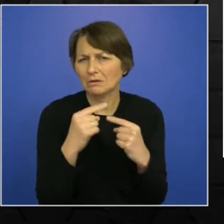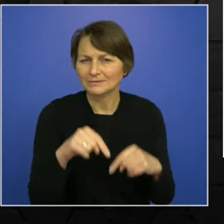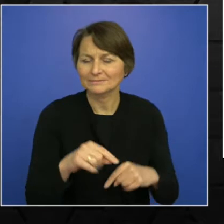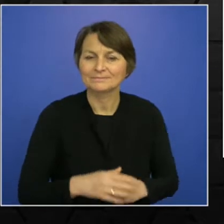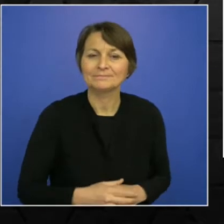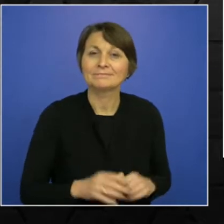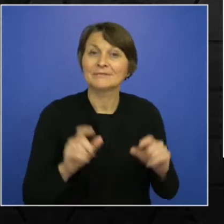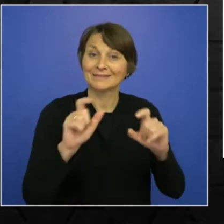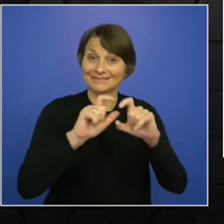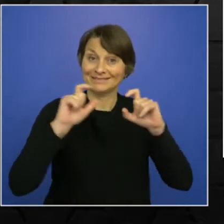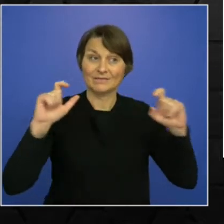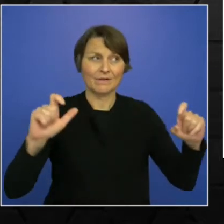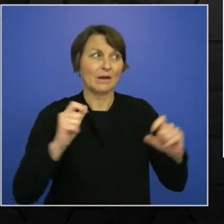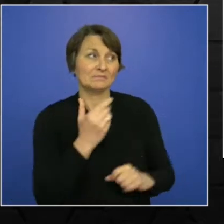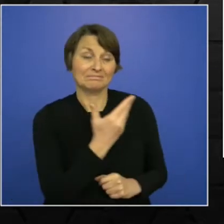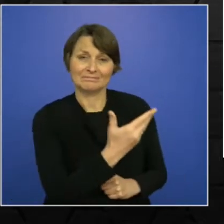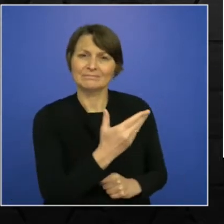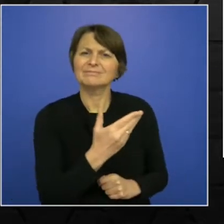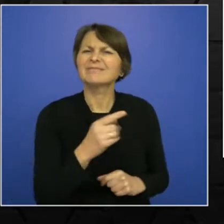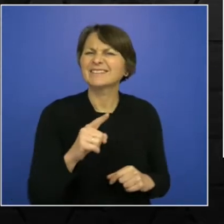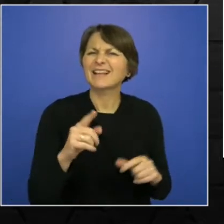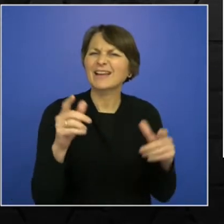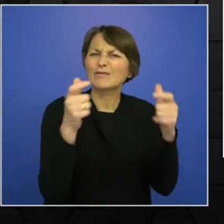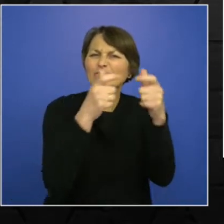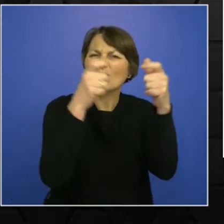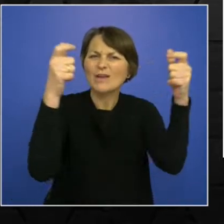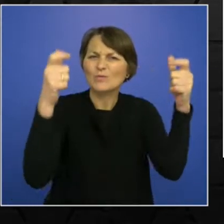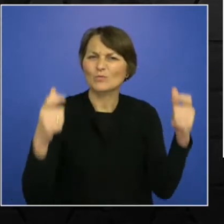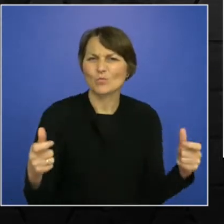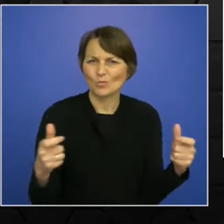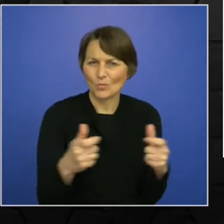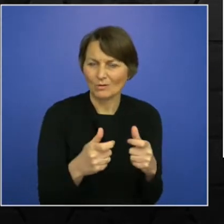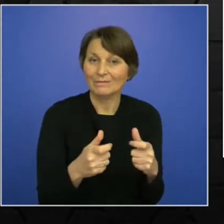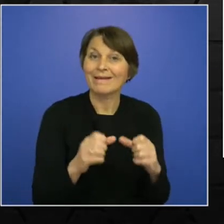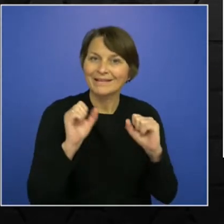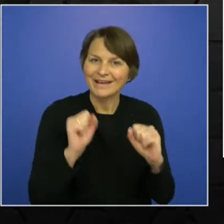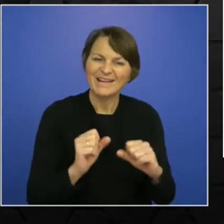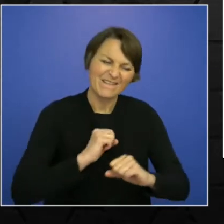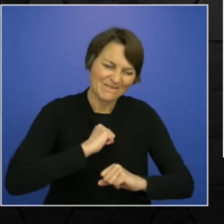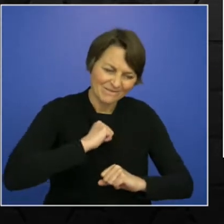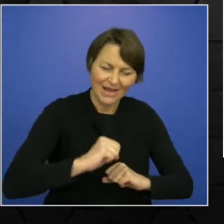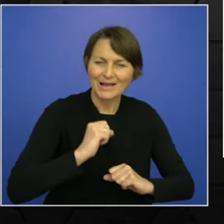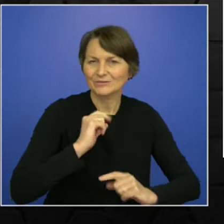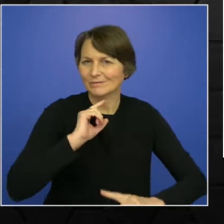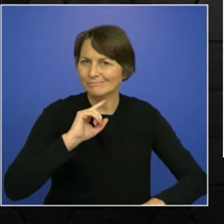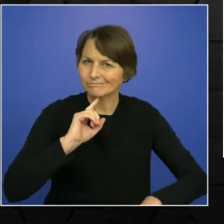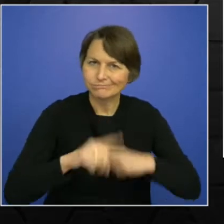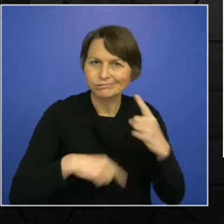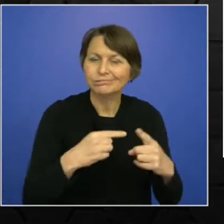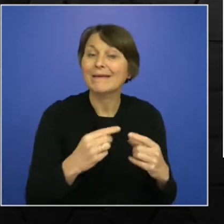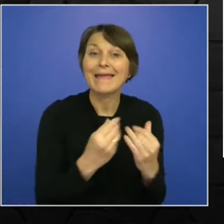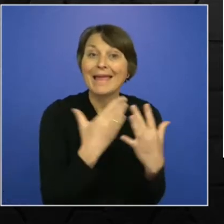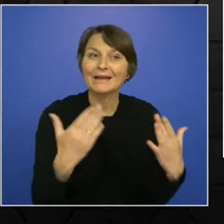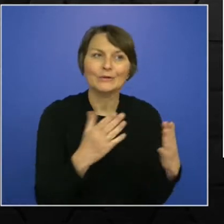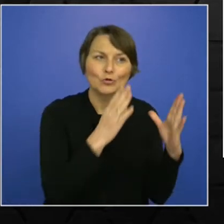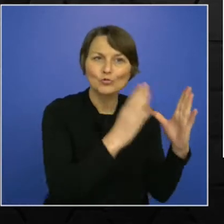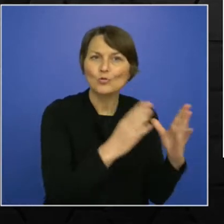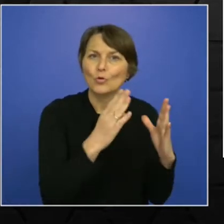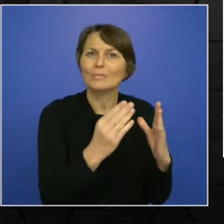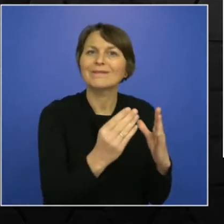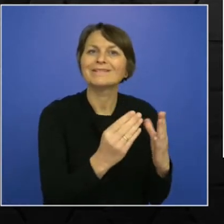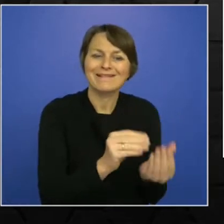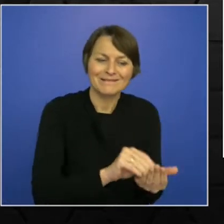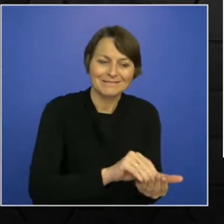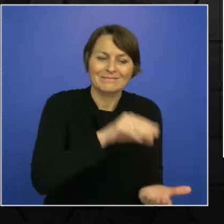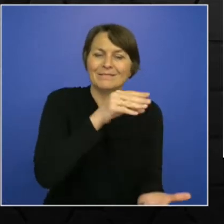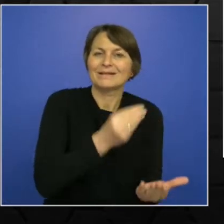as a framework which can quickly process lot of humongous data load. So Spark is immediately